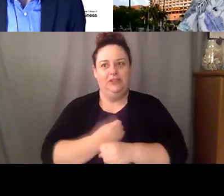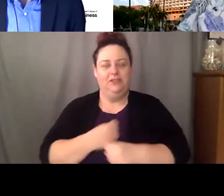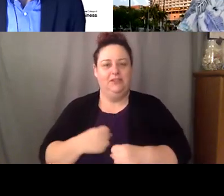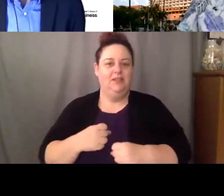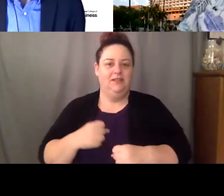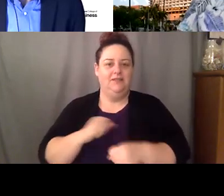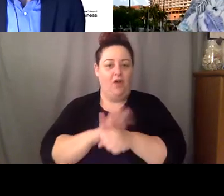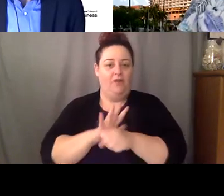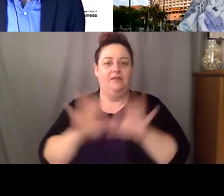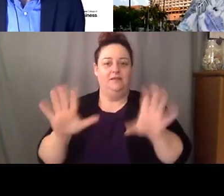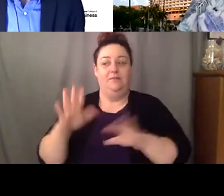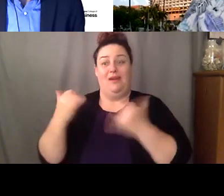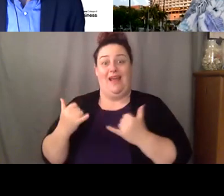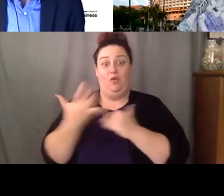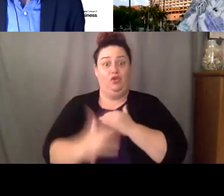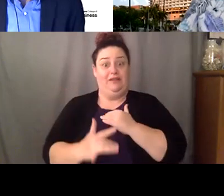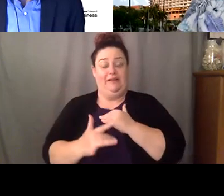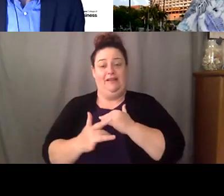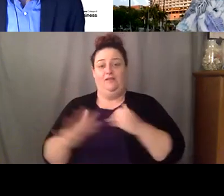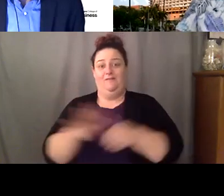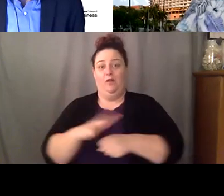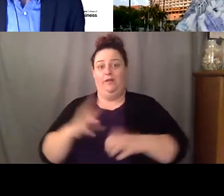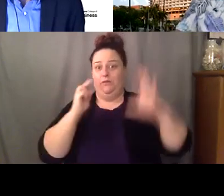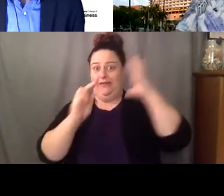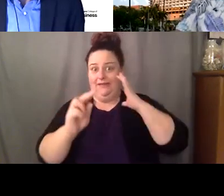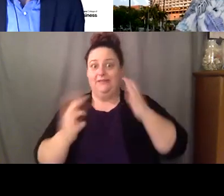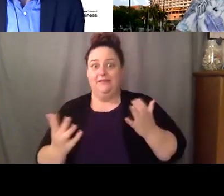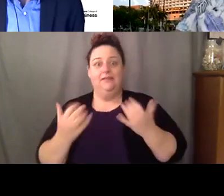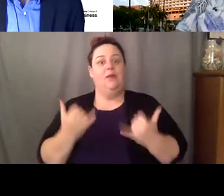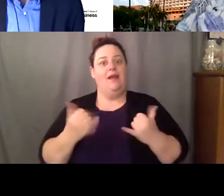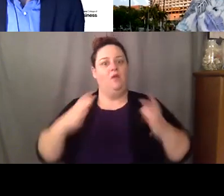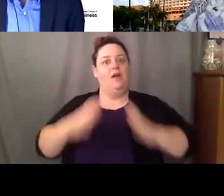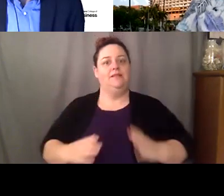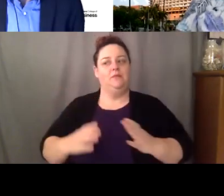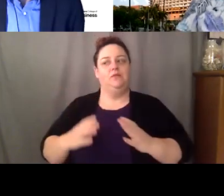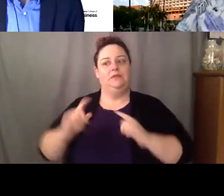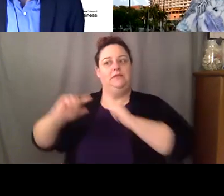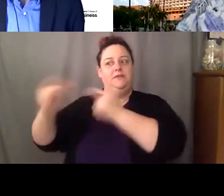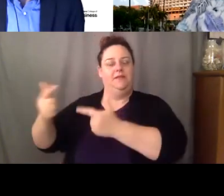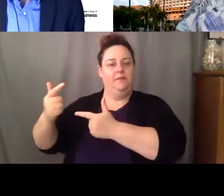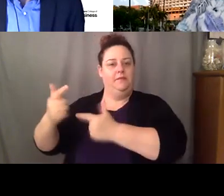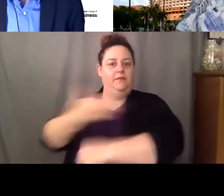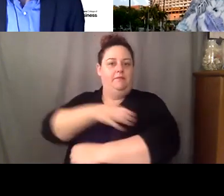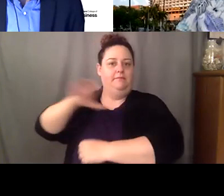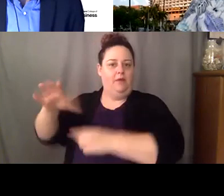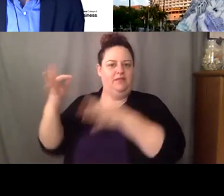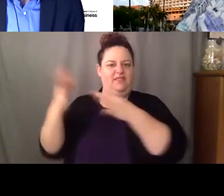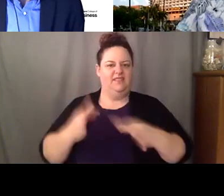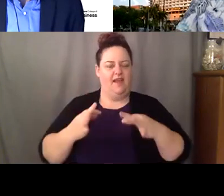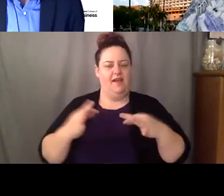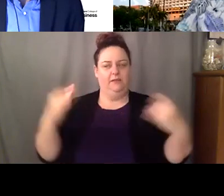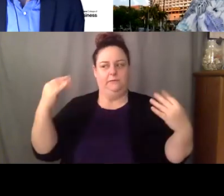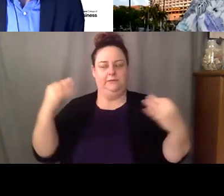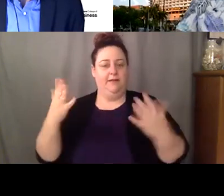But it's too early to tell, because what we find is that as customers need to make decisions, that's when they start to, you